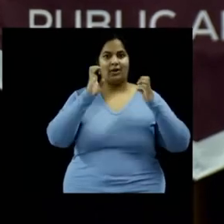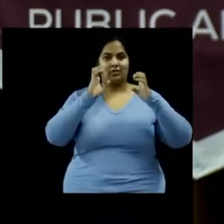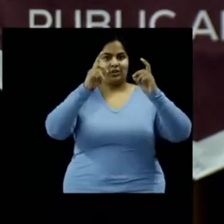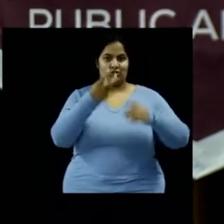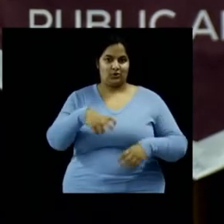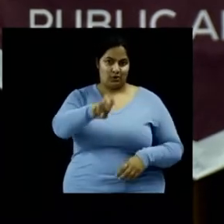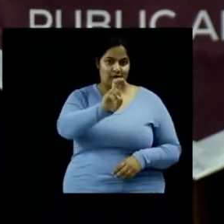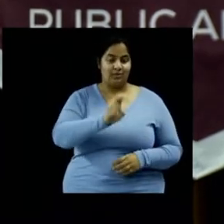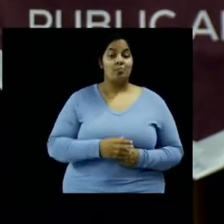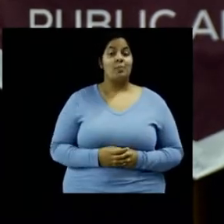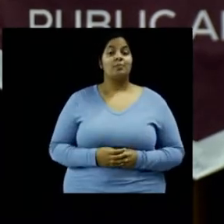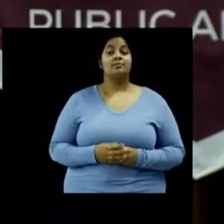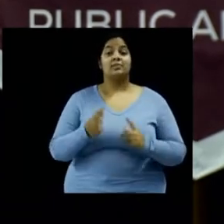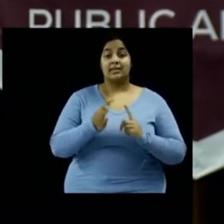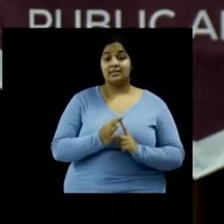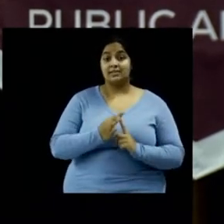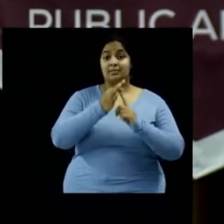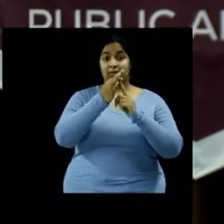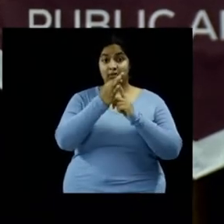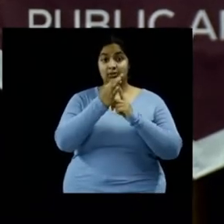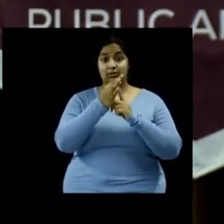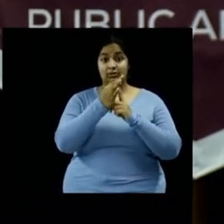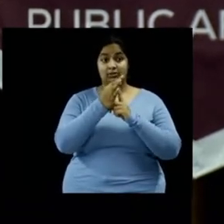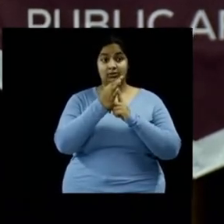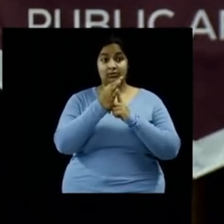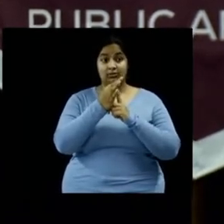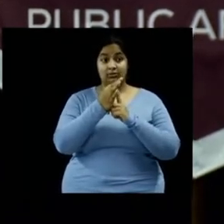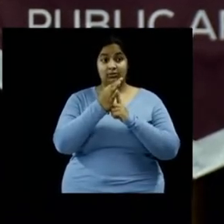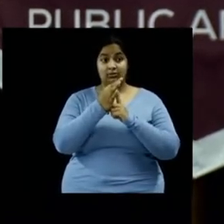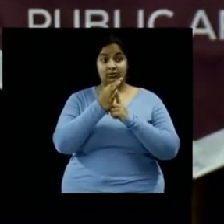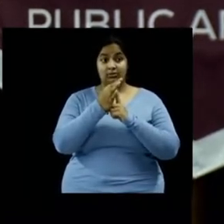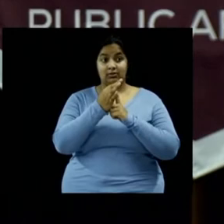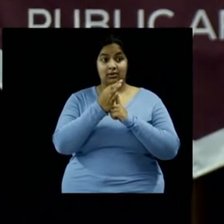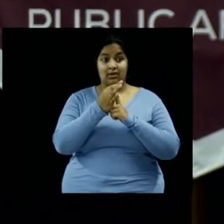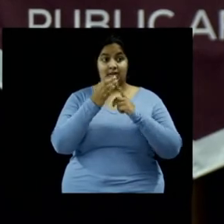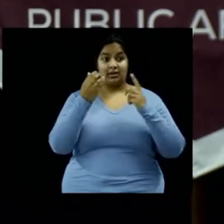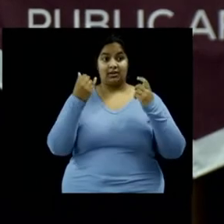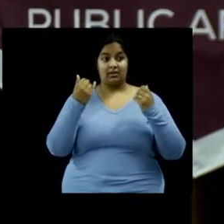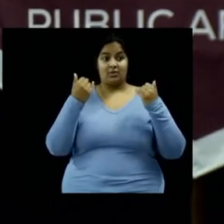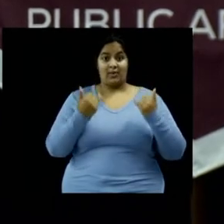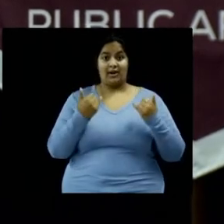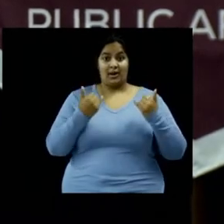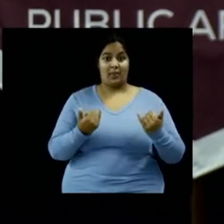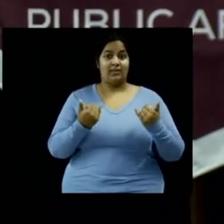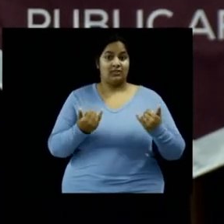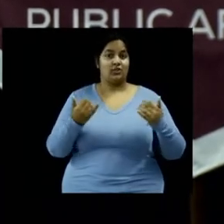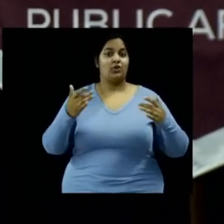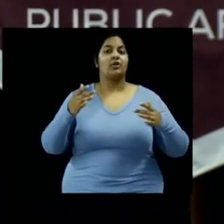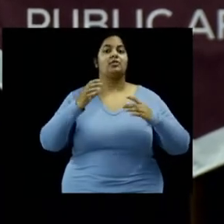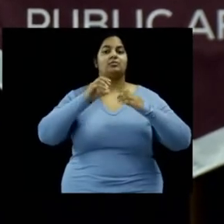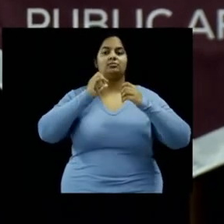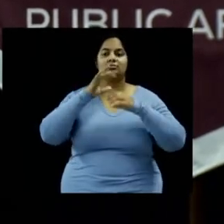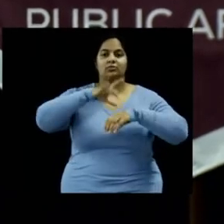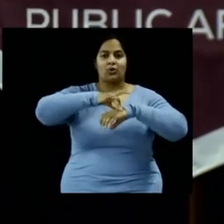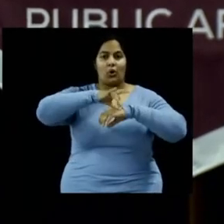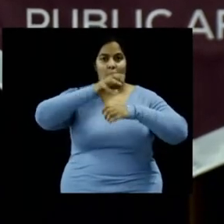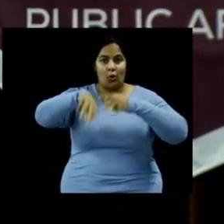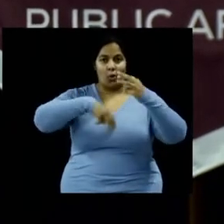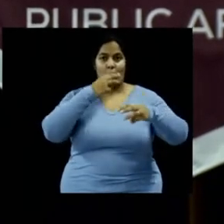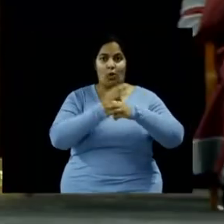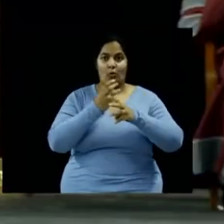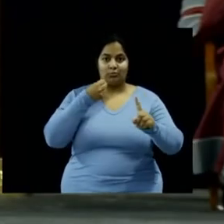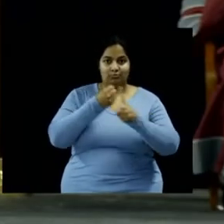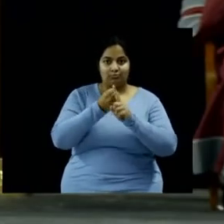journey, especially amid the current global COVID-19 pandemic and